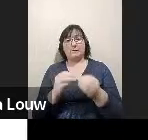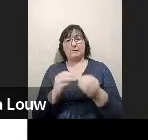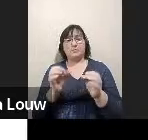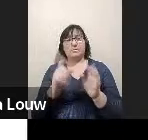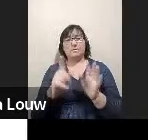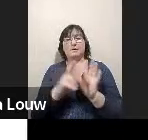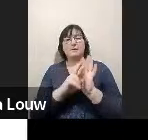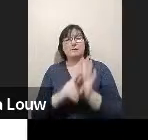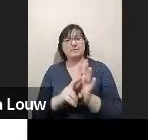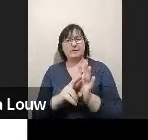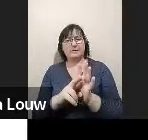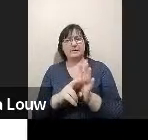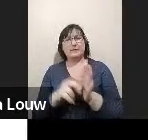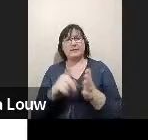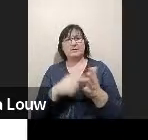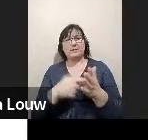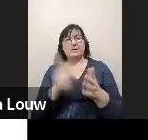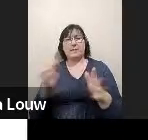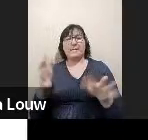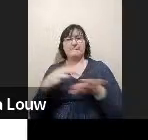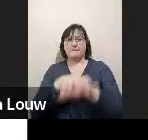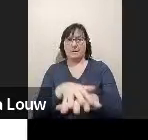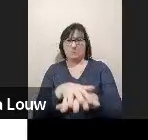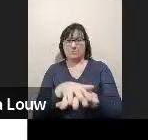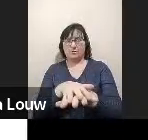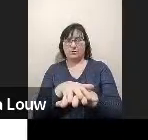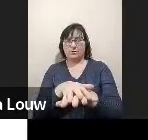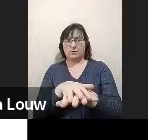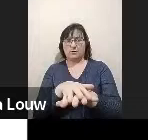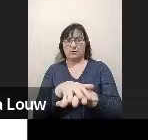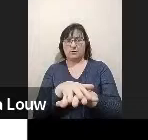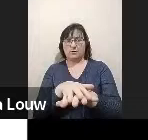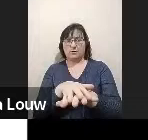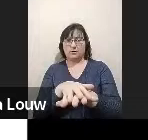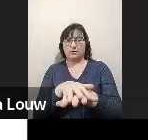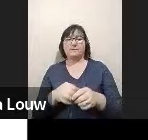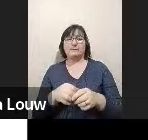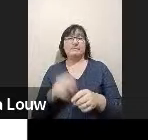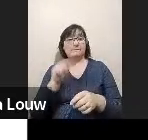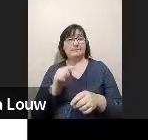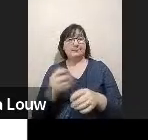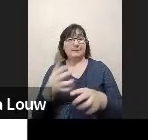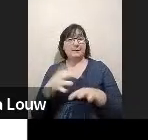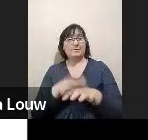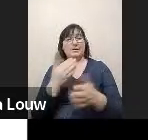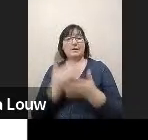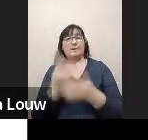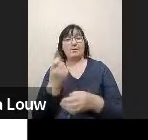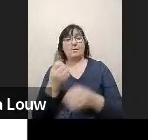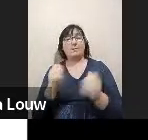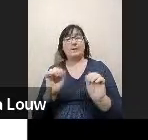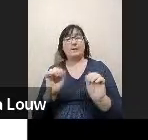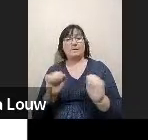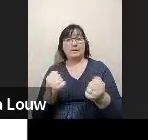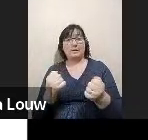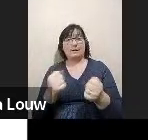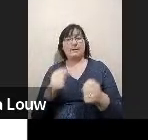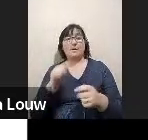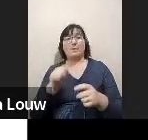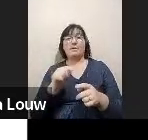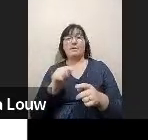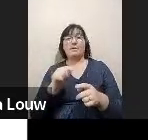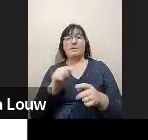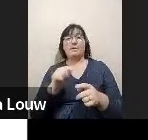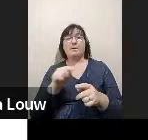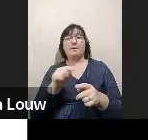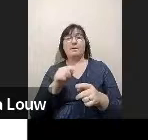merged. Now, the merge functionality can only be done via a branch office appointment. Okay, it can be virtually,